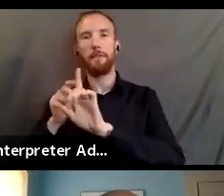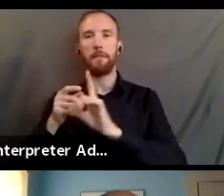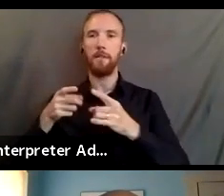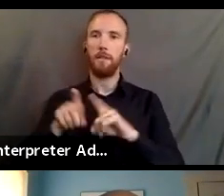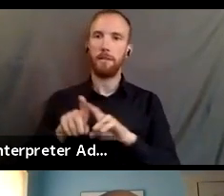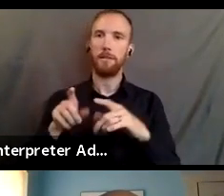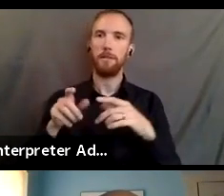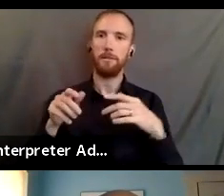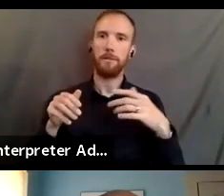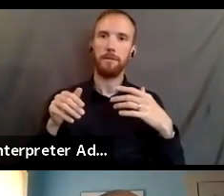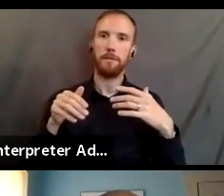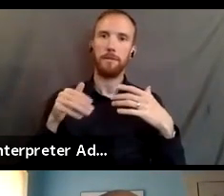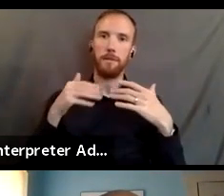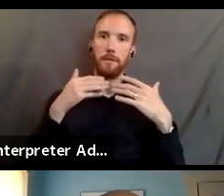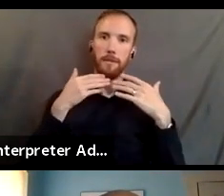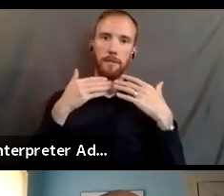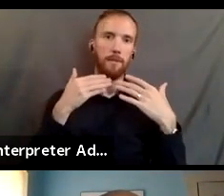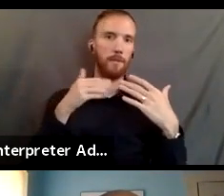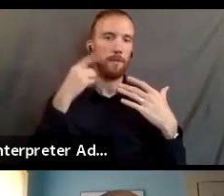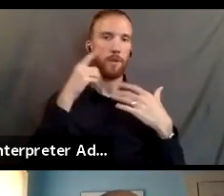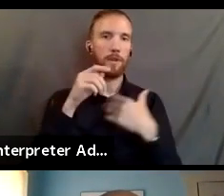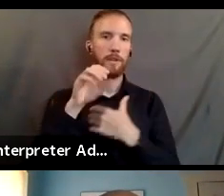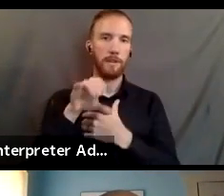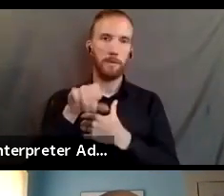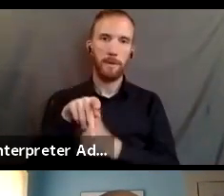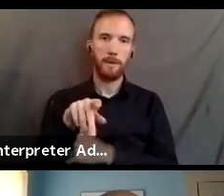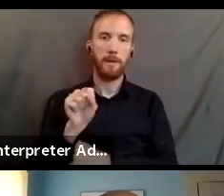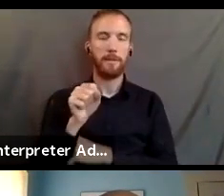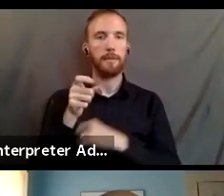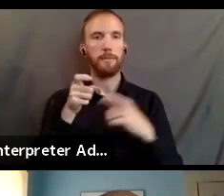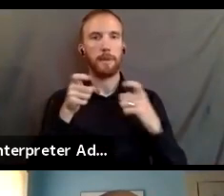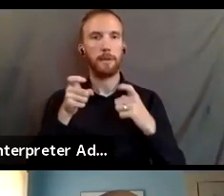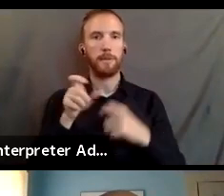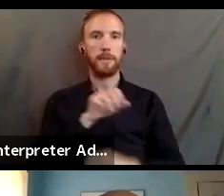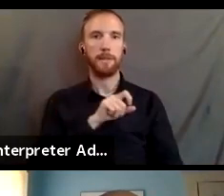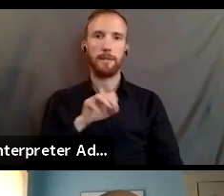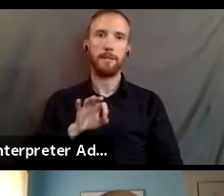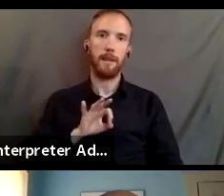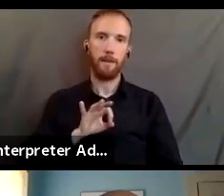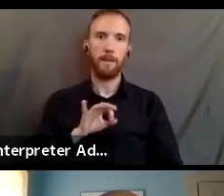all the cbs management and staff that makes this possible